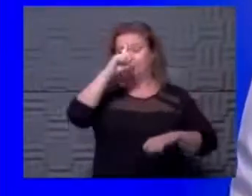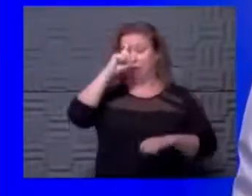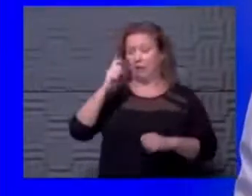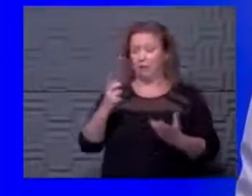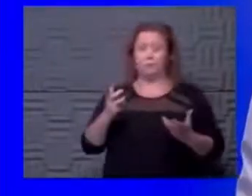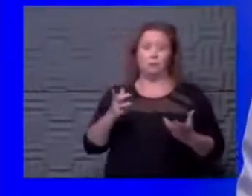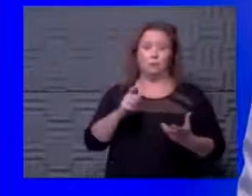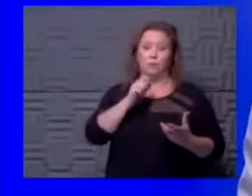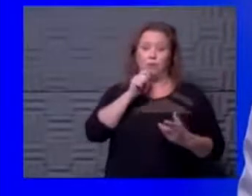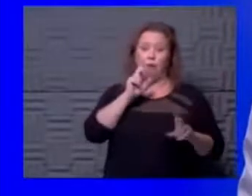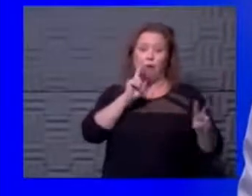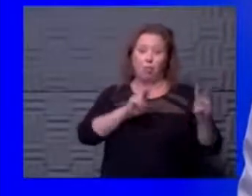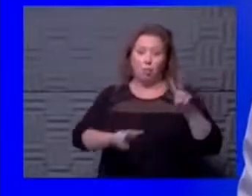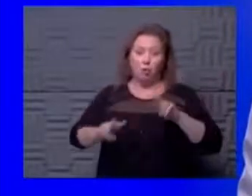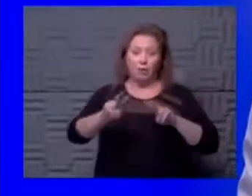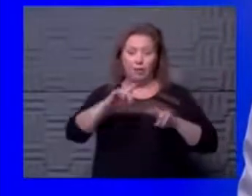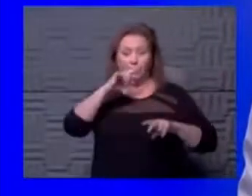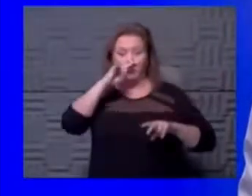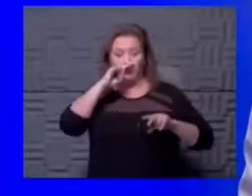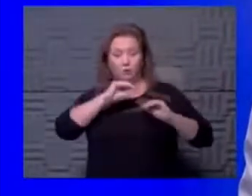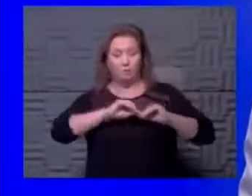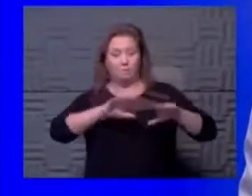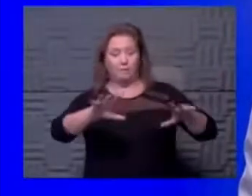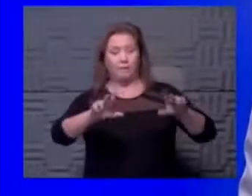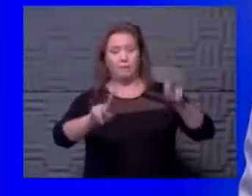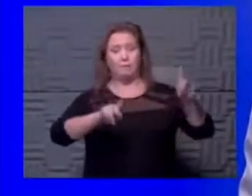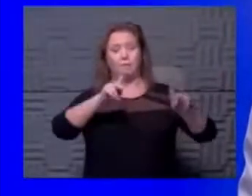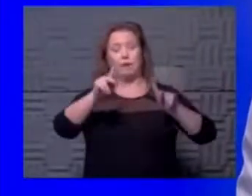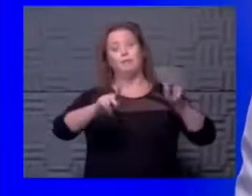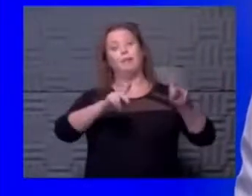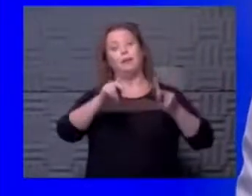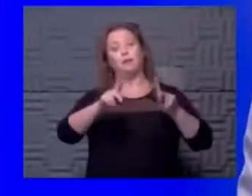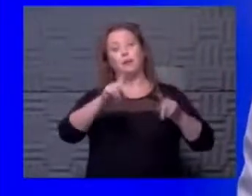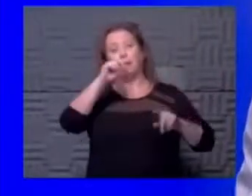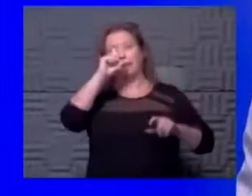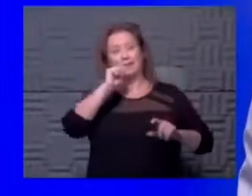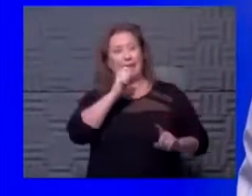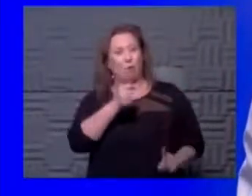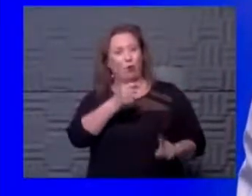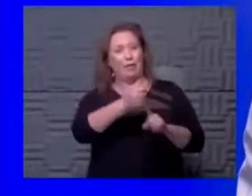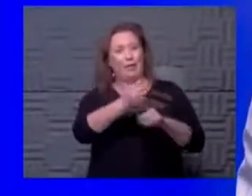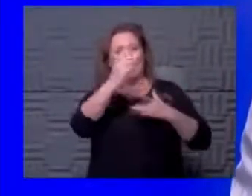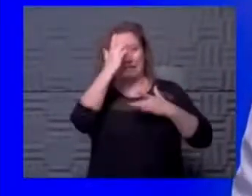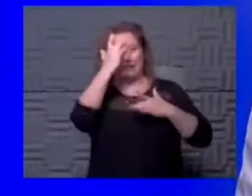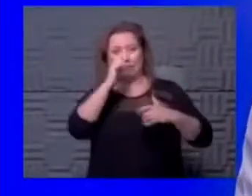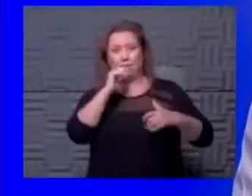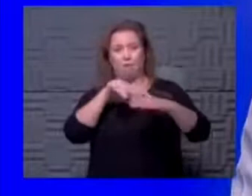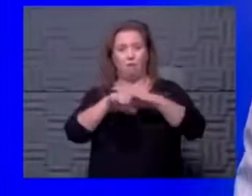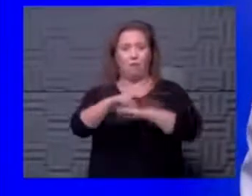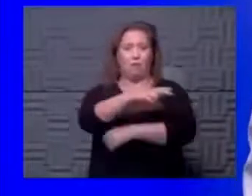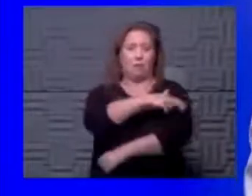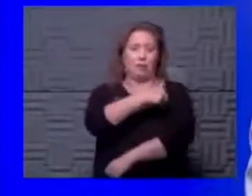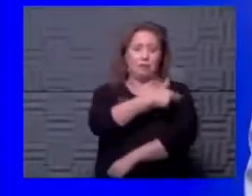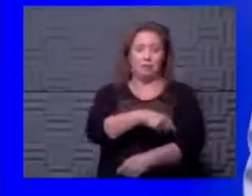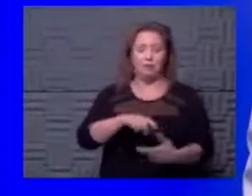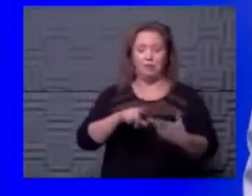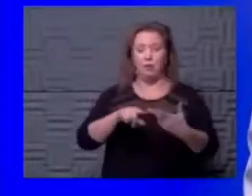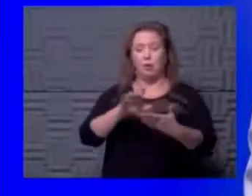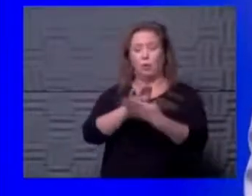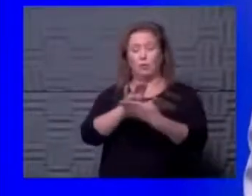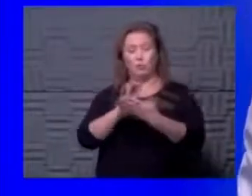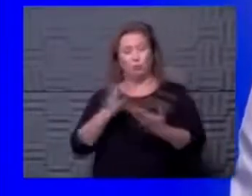you really weren't looking for it in the child population because they weren't getting as sick and going to the hospital? Was it because the